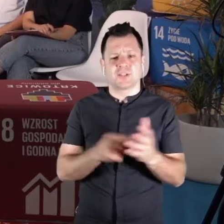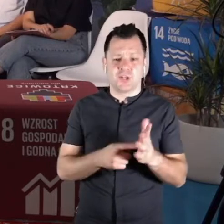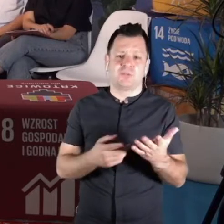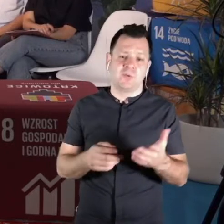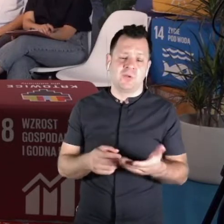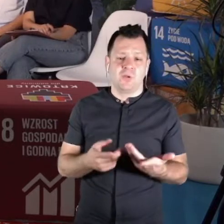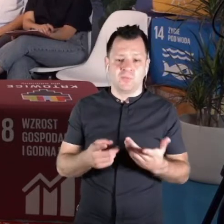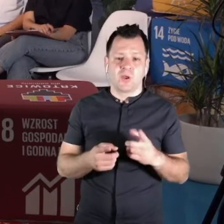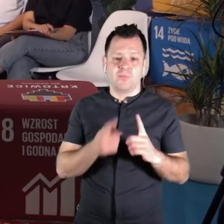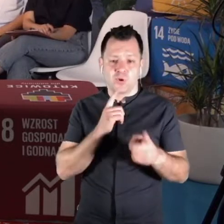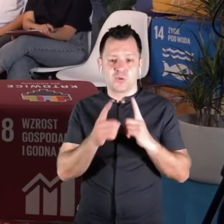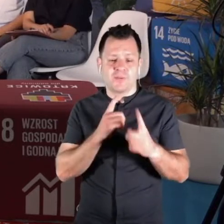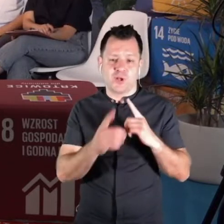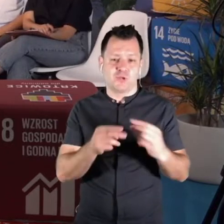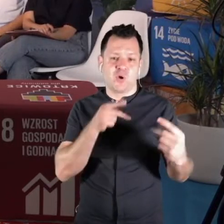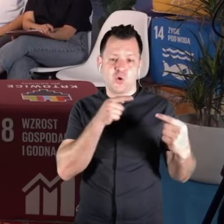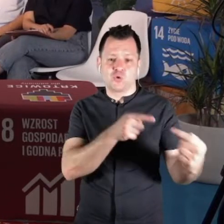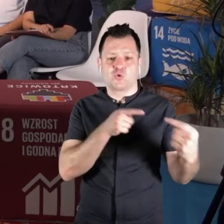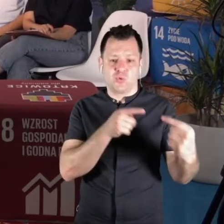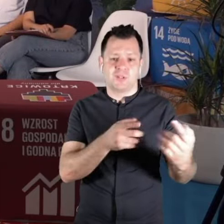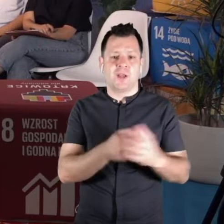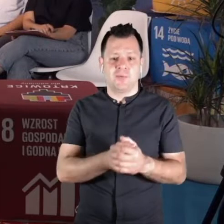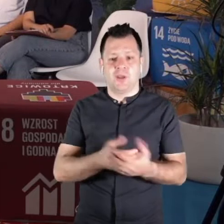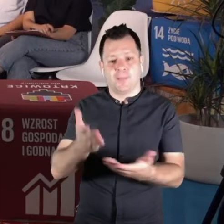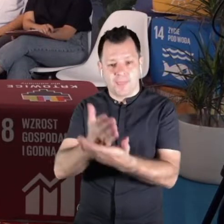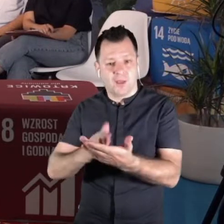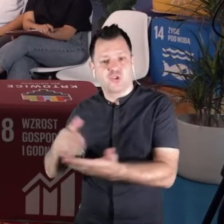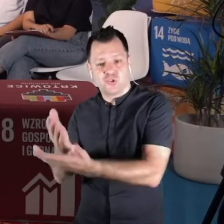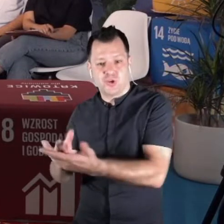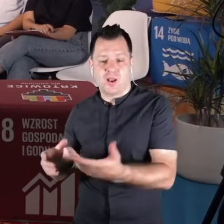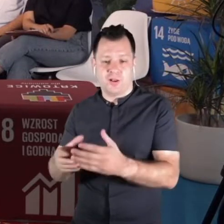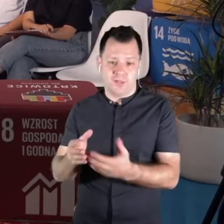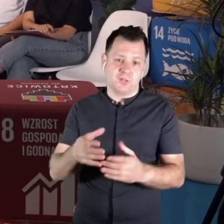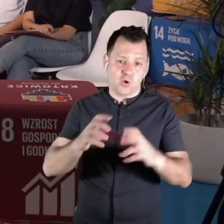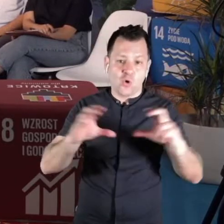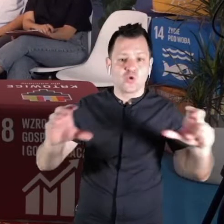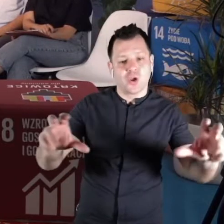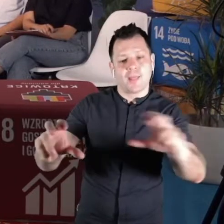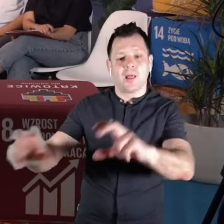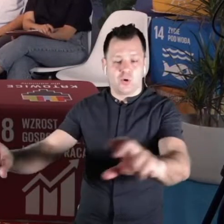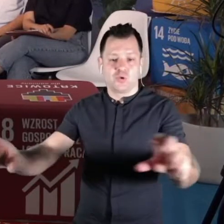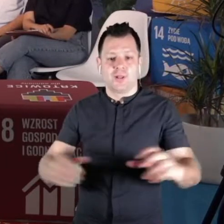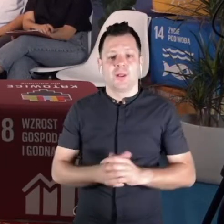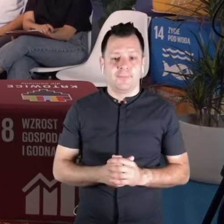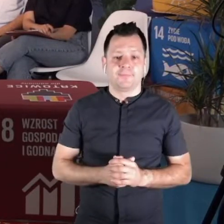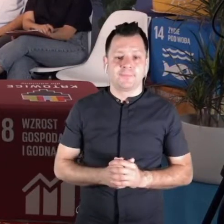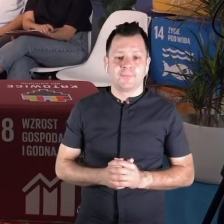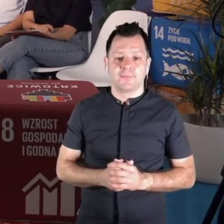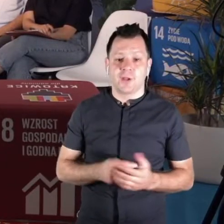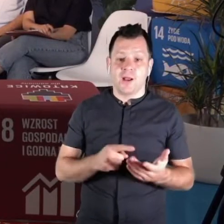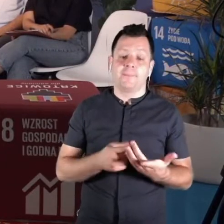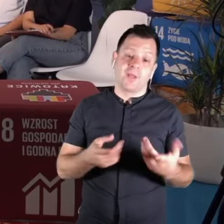especially important to the COVID-19 pandemic that was in that time. So especially like talking about 15-minute